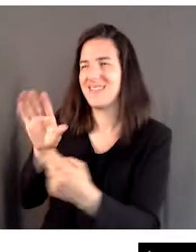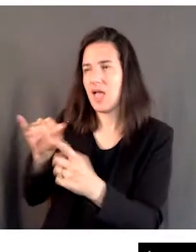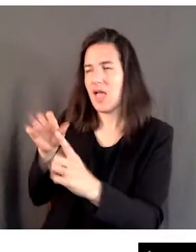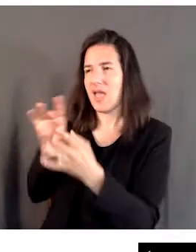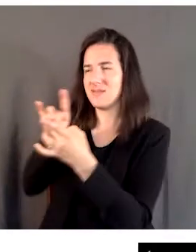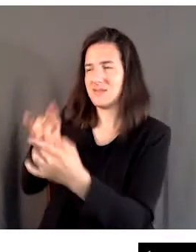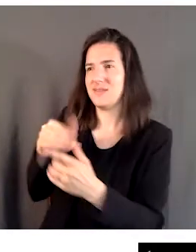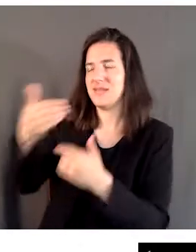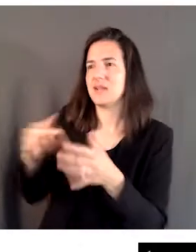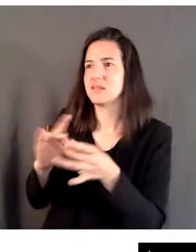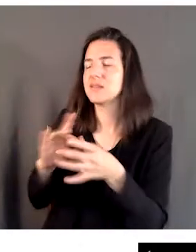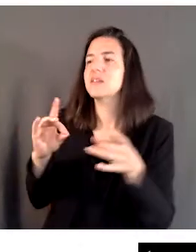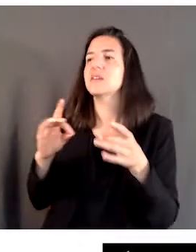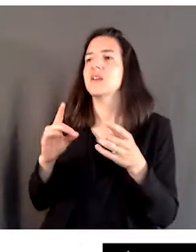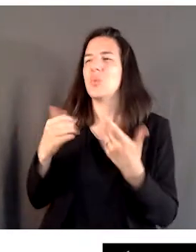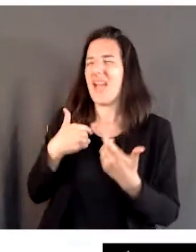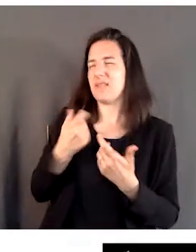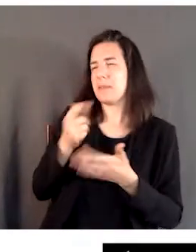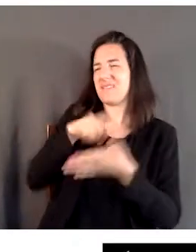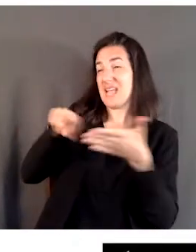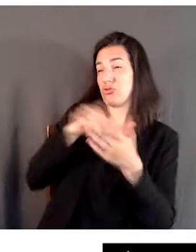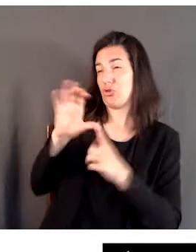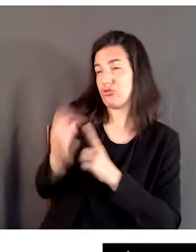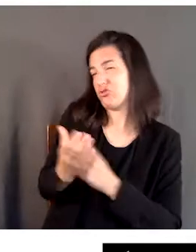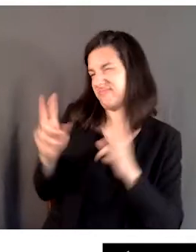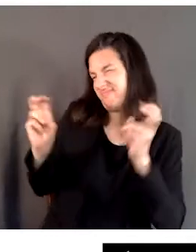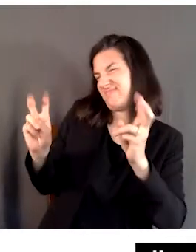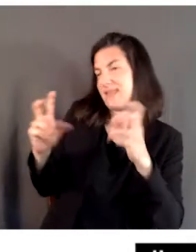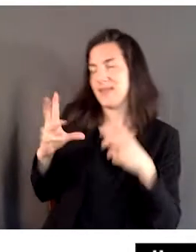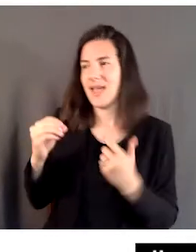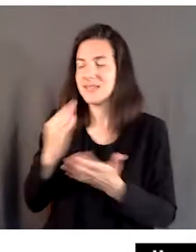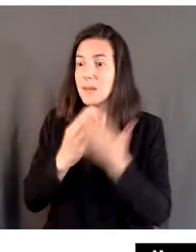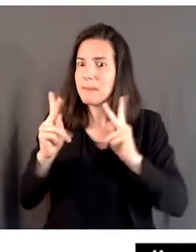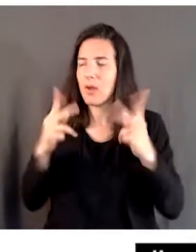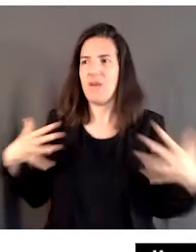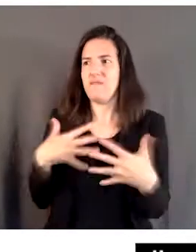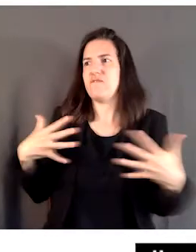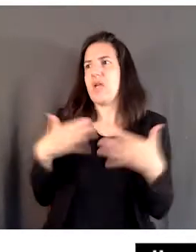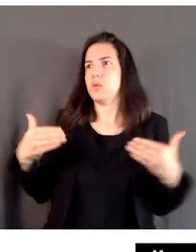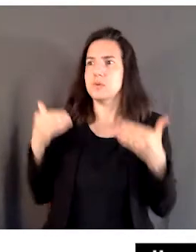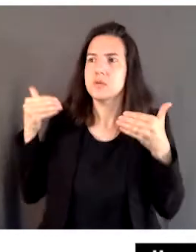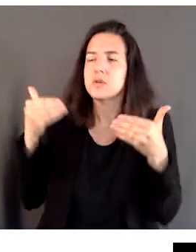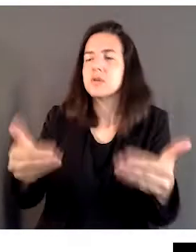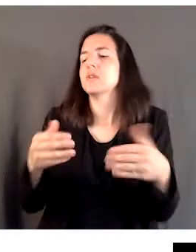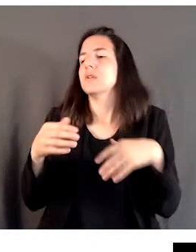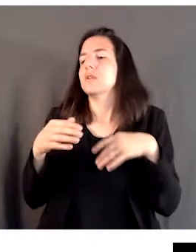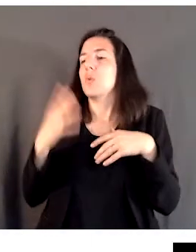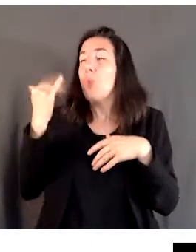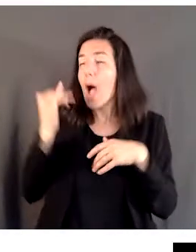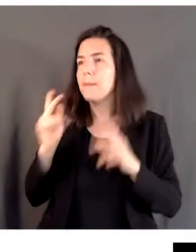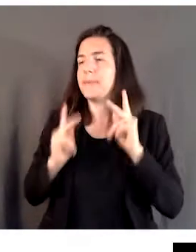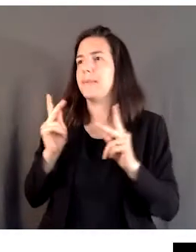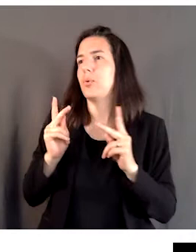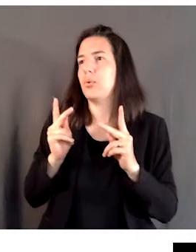even take steps, because if I take the wrong step, which has always been my accusation around disability, they're so busy wanting to not do the wrong thing,